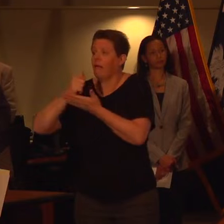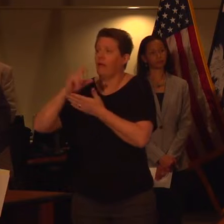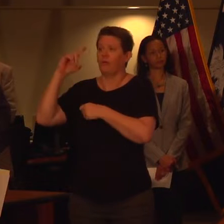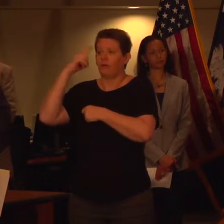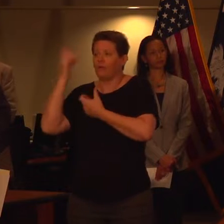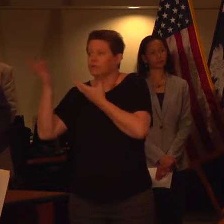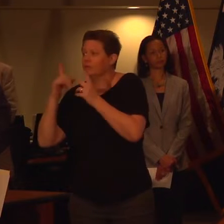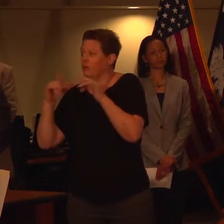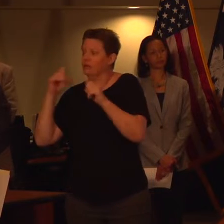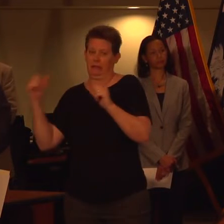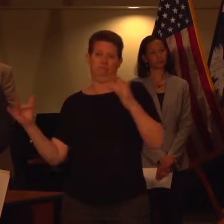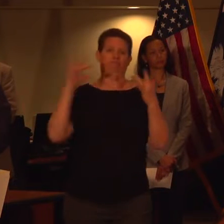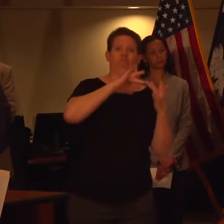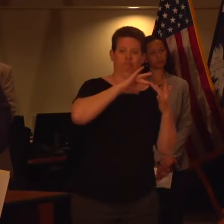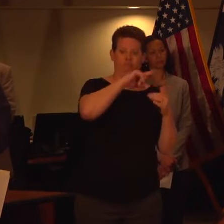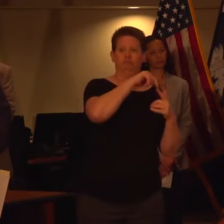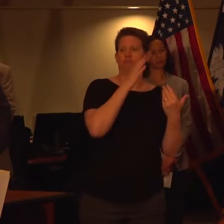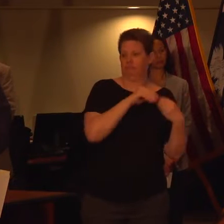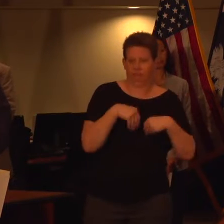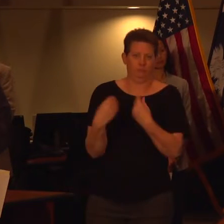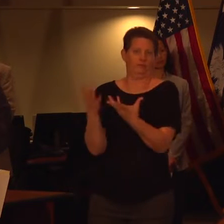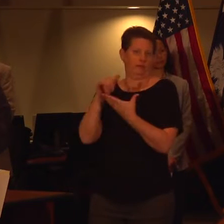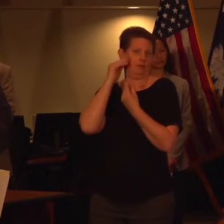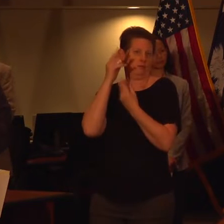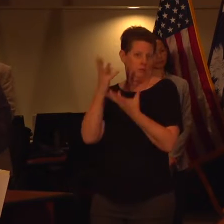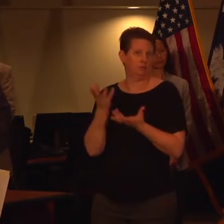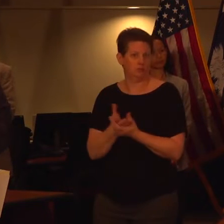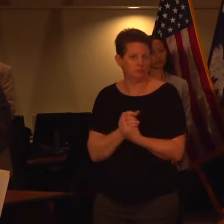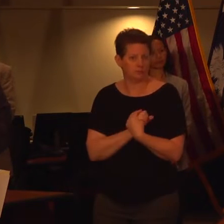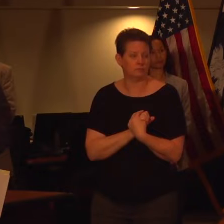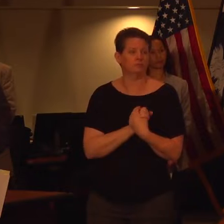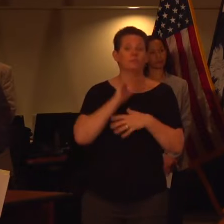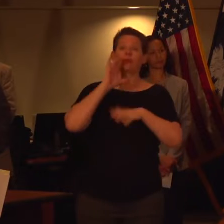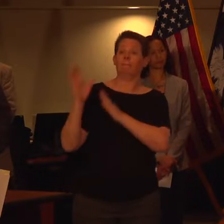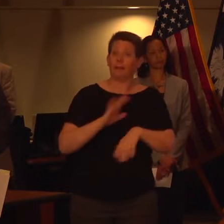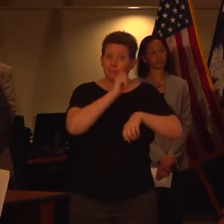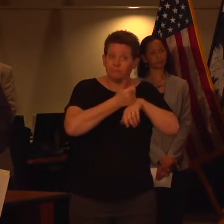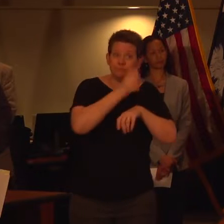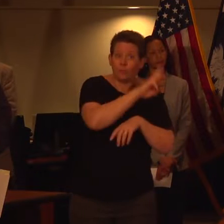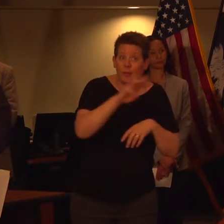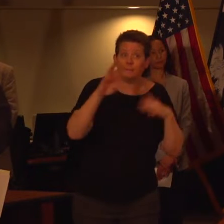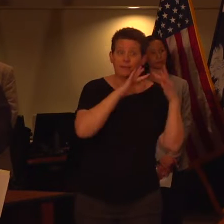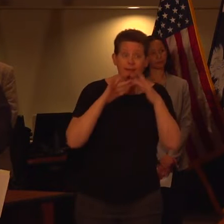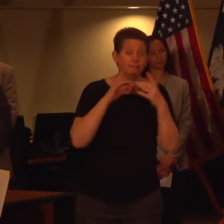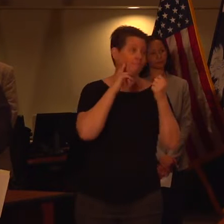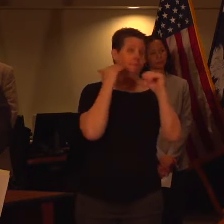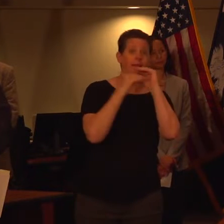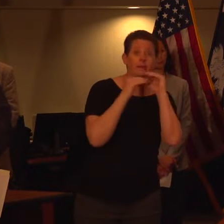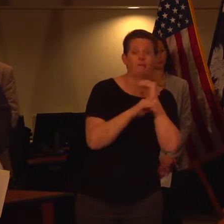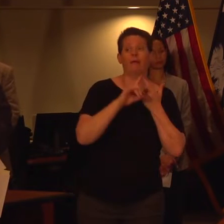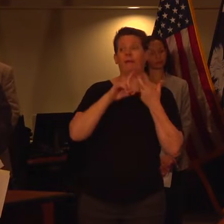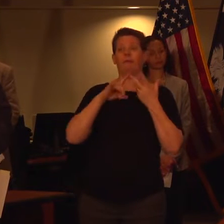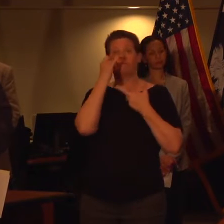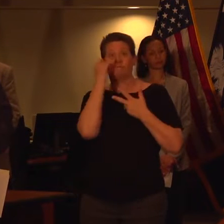are available. And it will work by on the web, by email, and also by talking